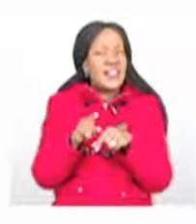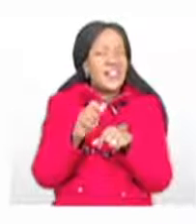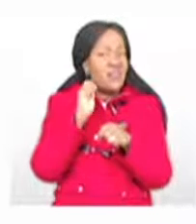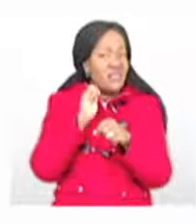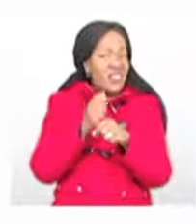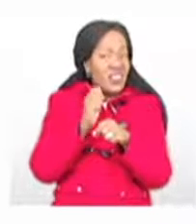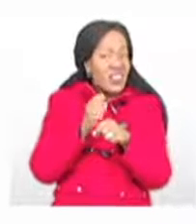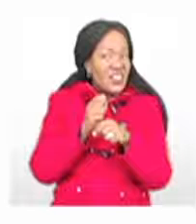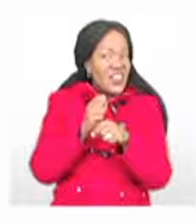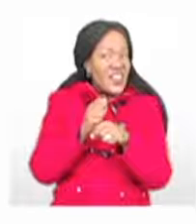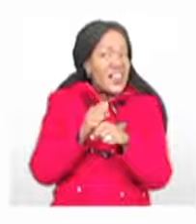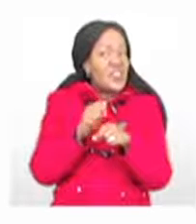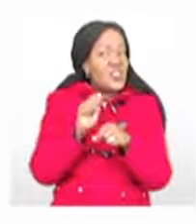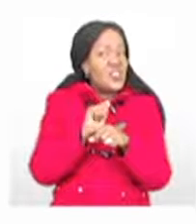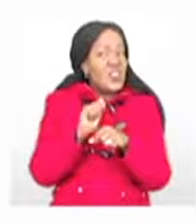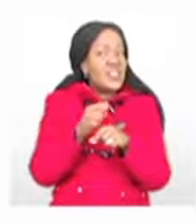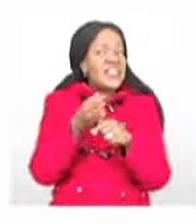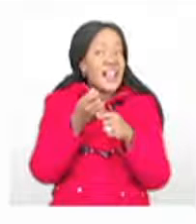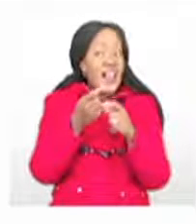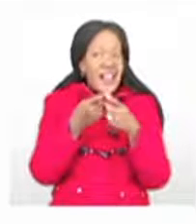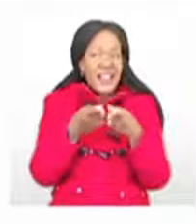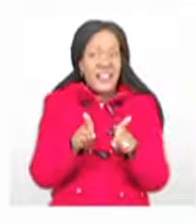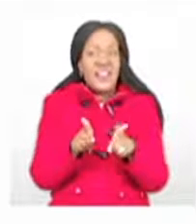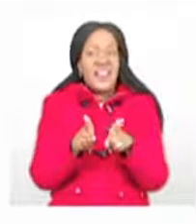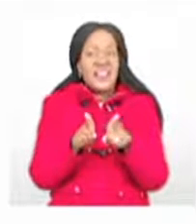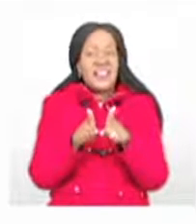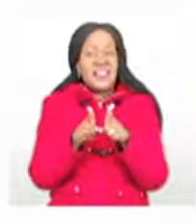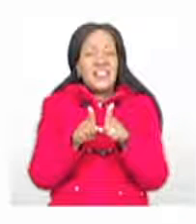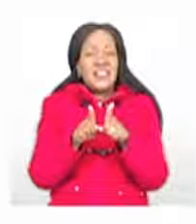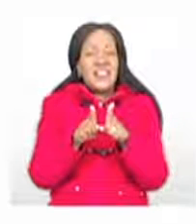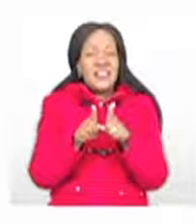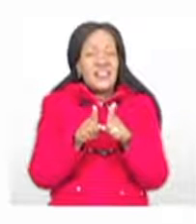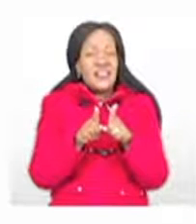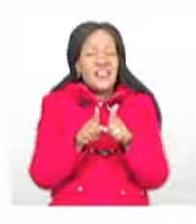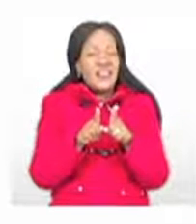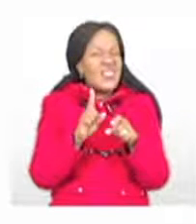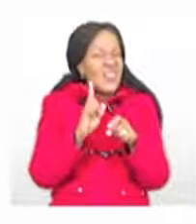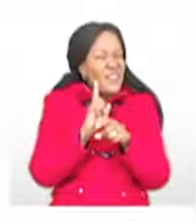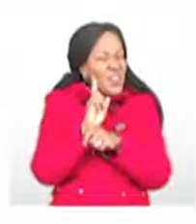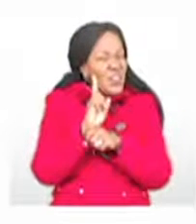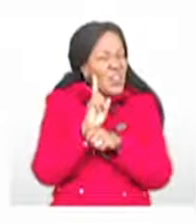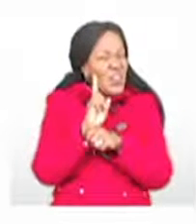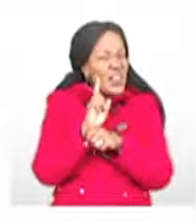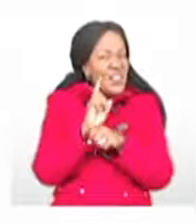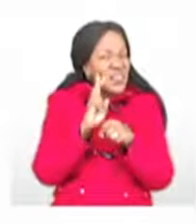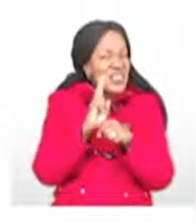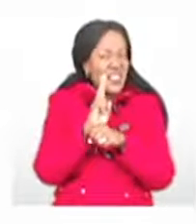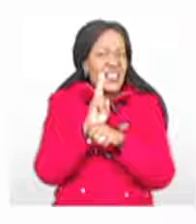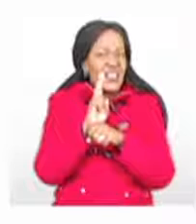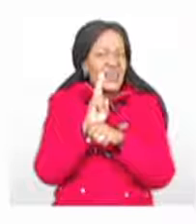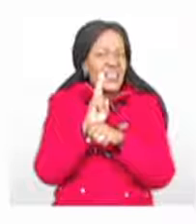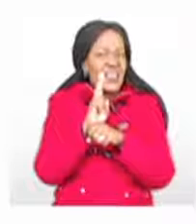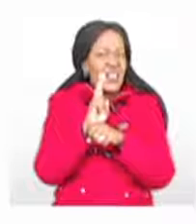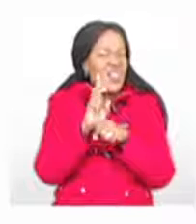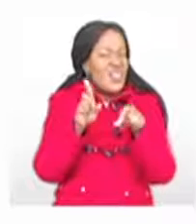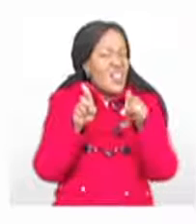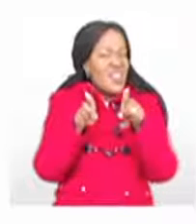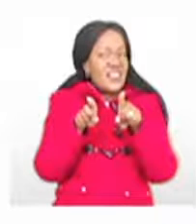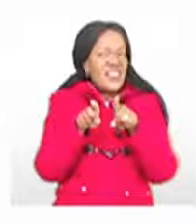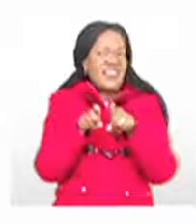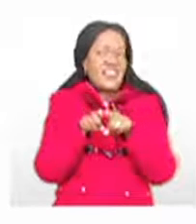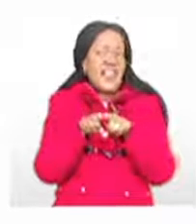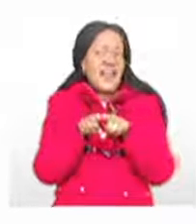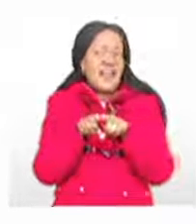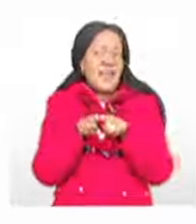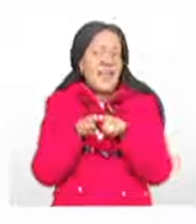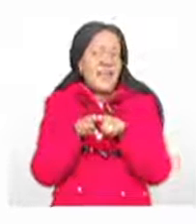the first row looks different? The first one and the second one look exactly